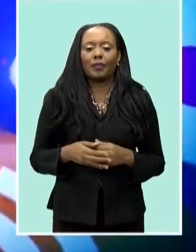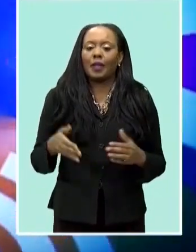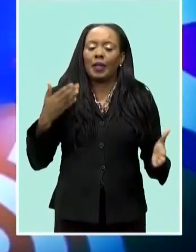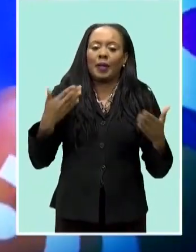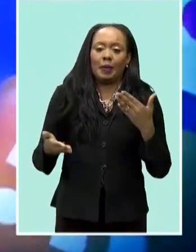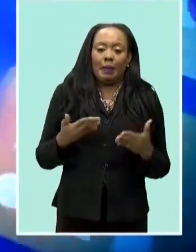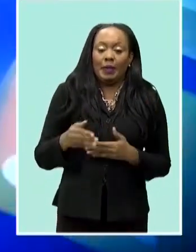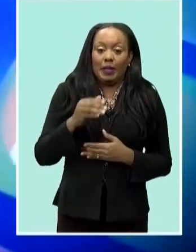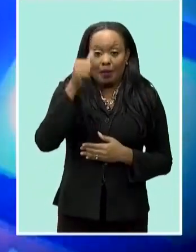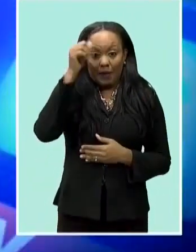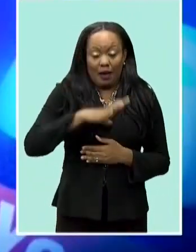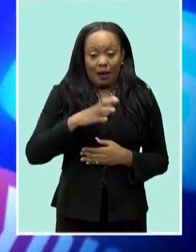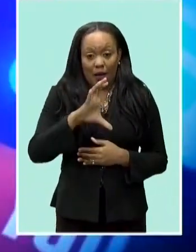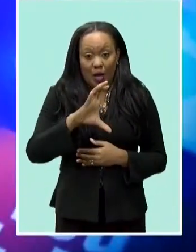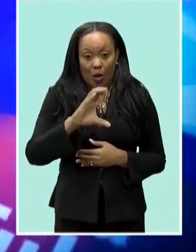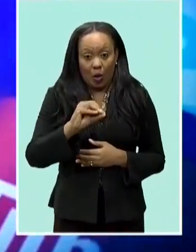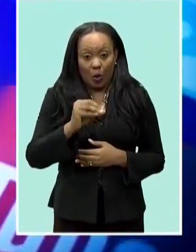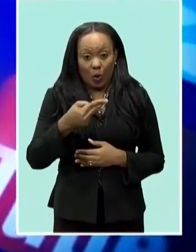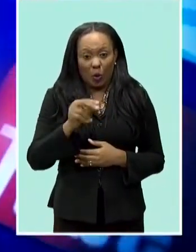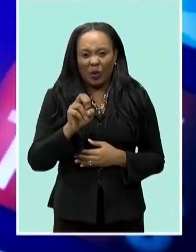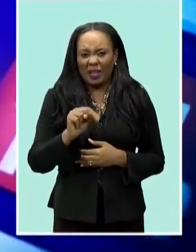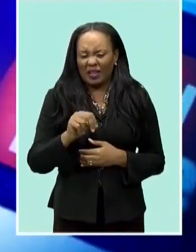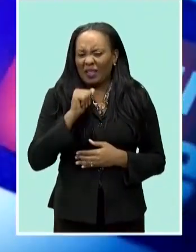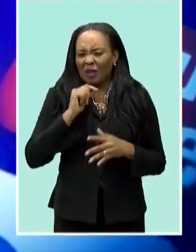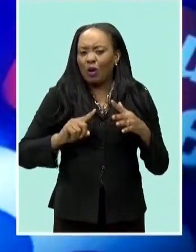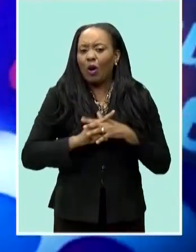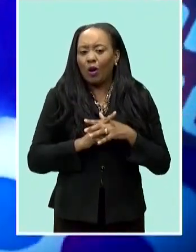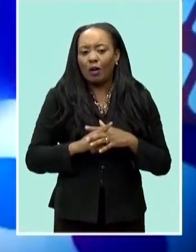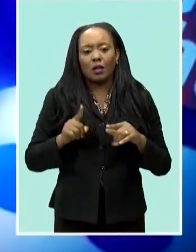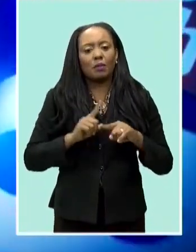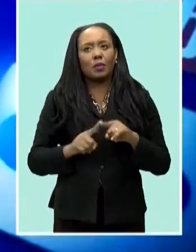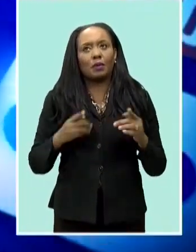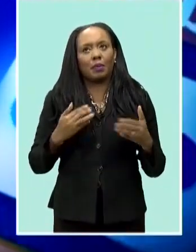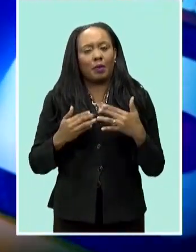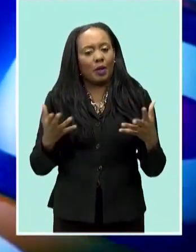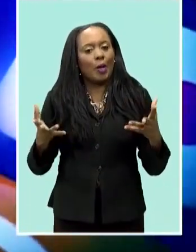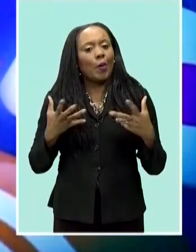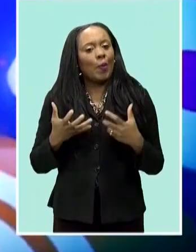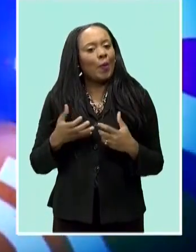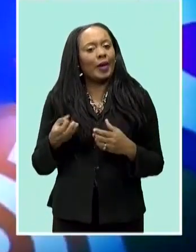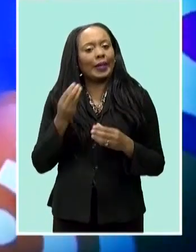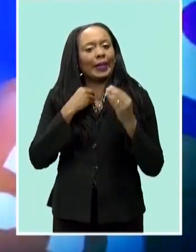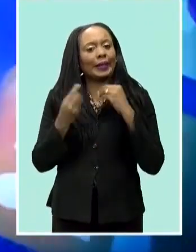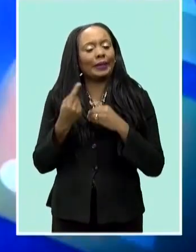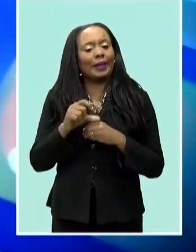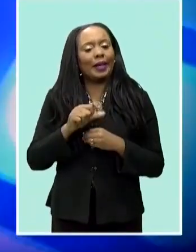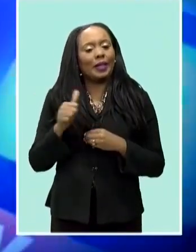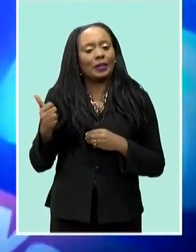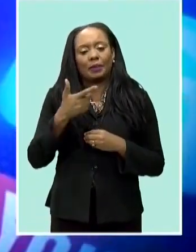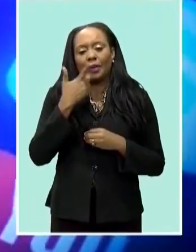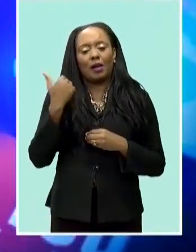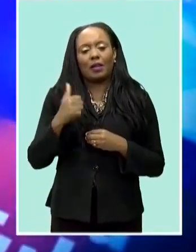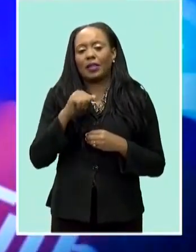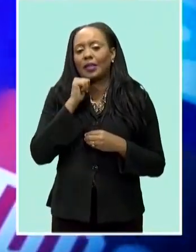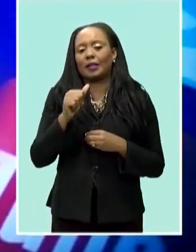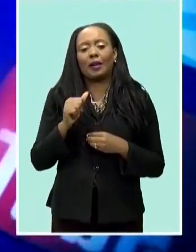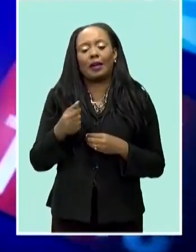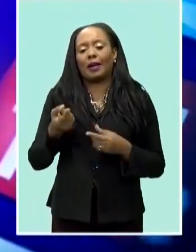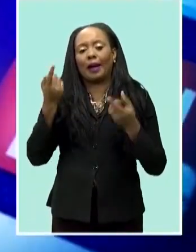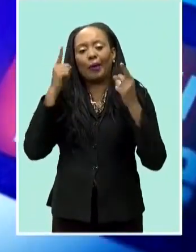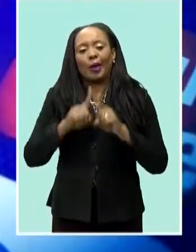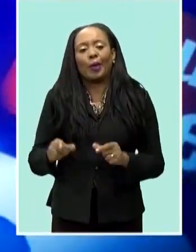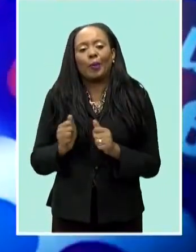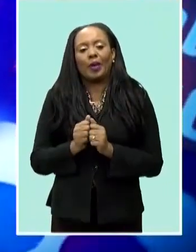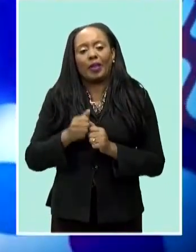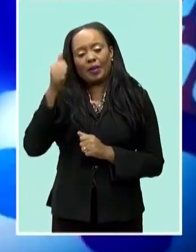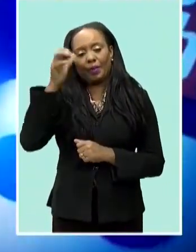Cohen decided to kill two birds with one stone and grab a snack while showing his disapproval for Barr. And the pictures